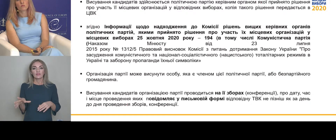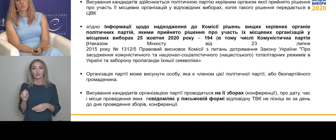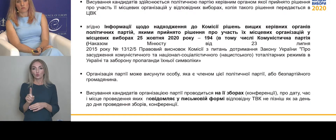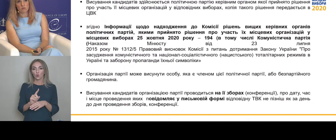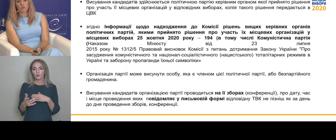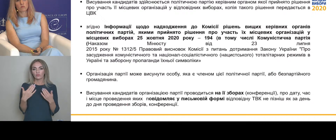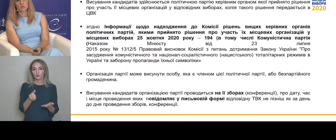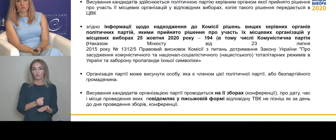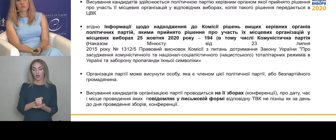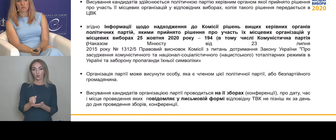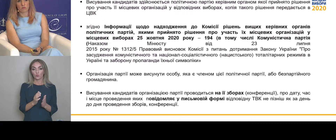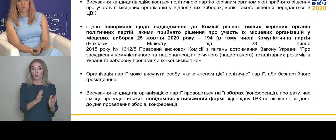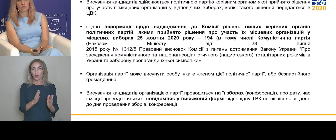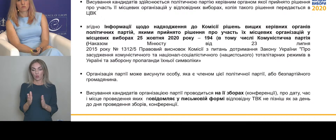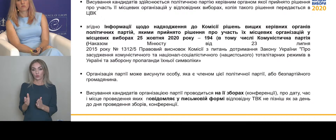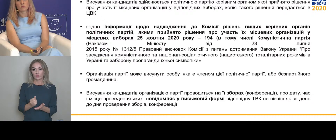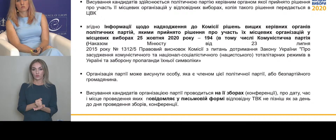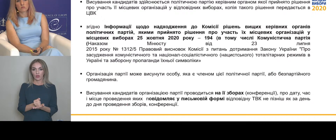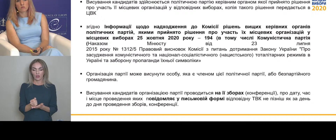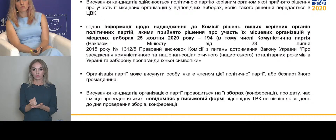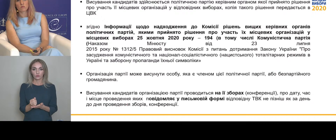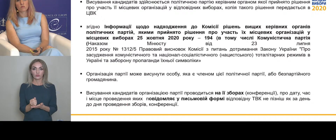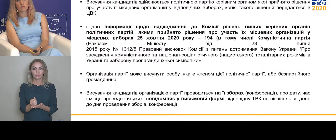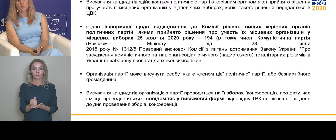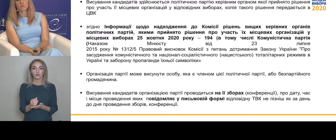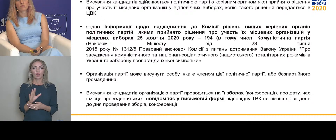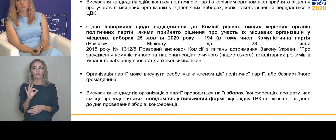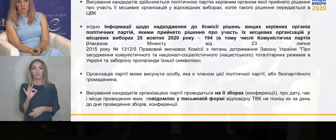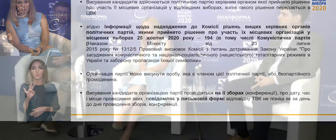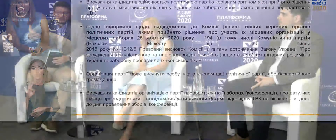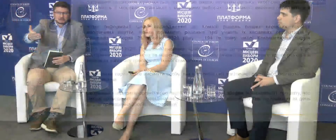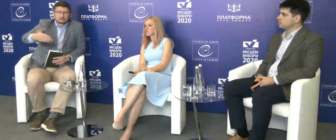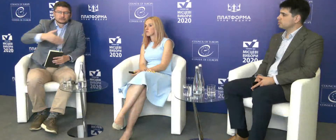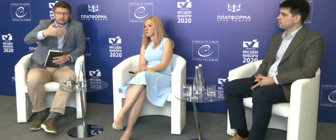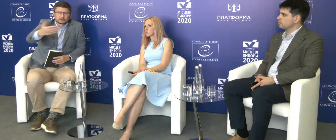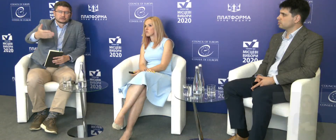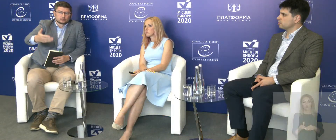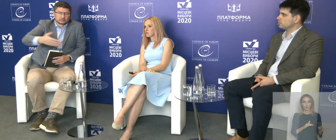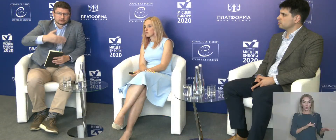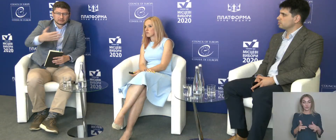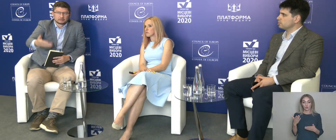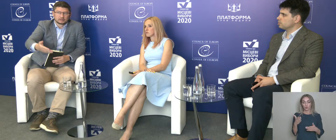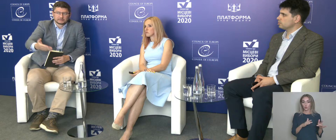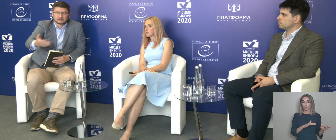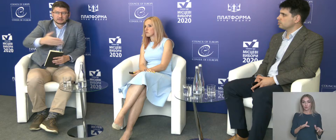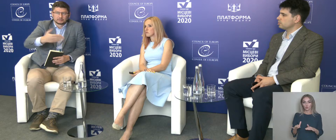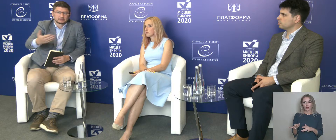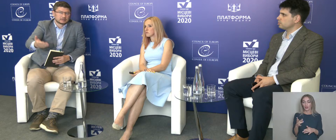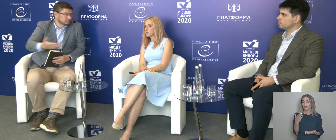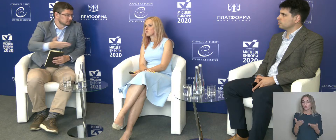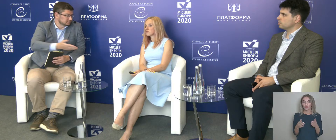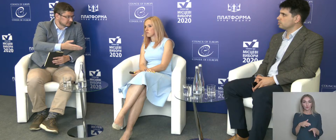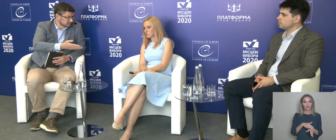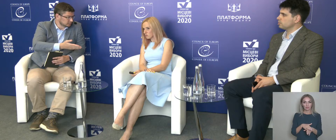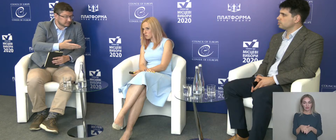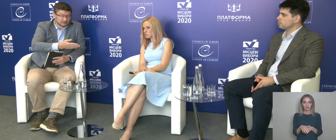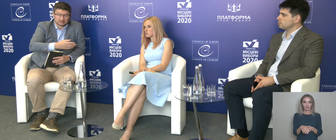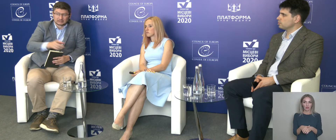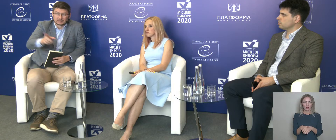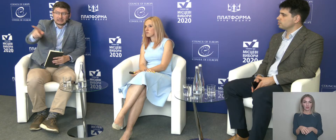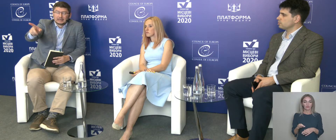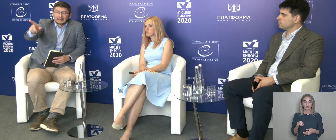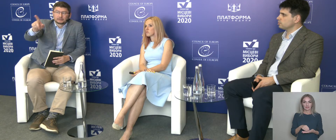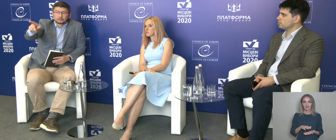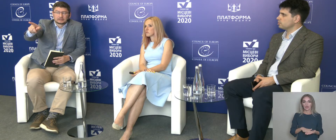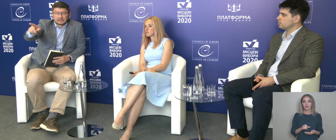to comply. All requirements as to nomination and the procedure of nomination is part of the procedure. If